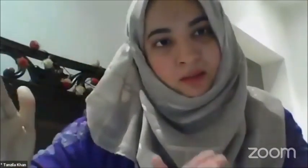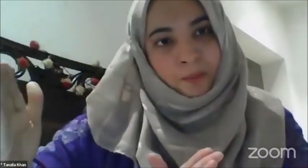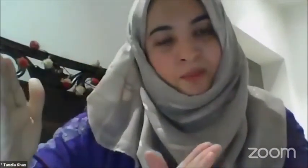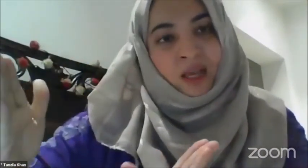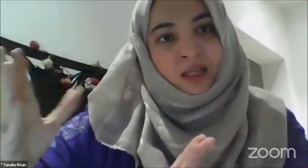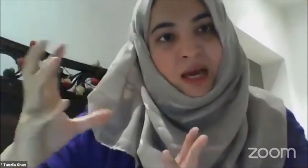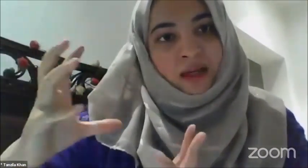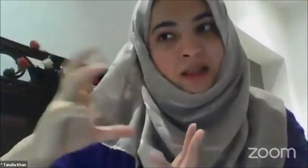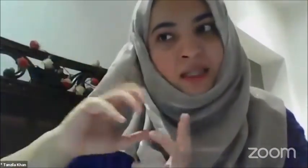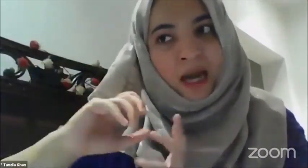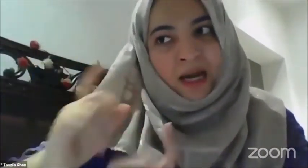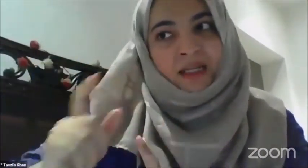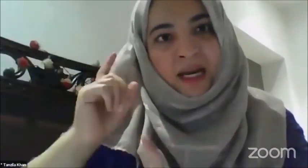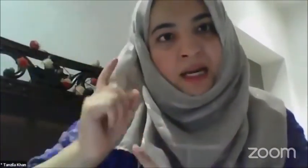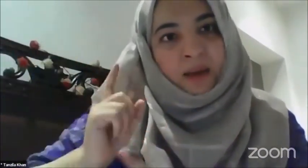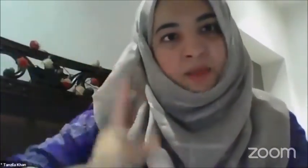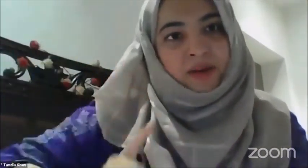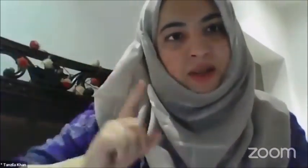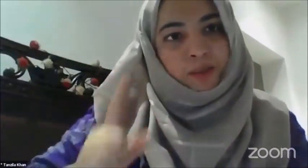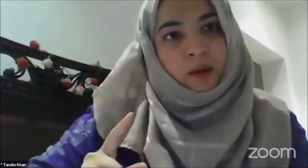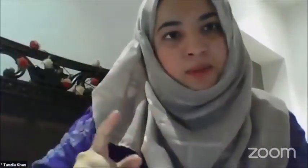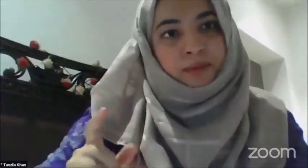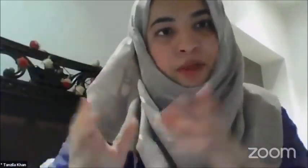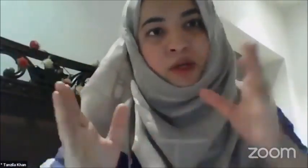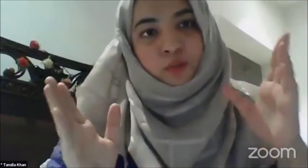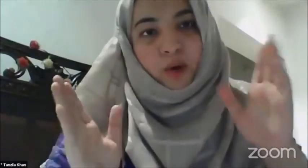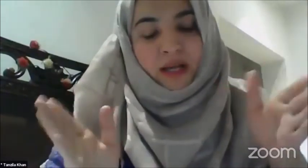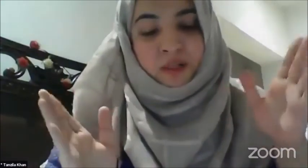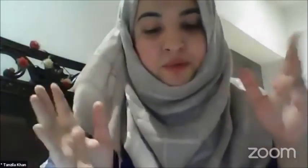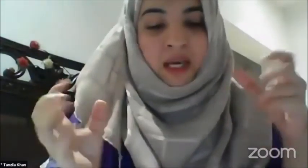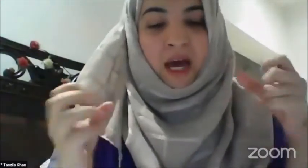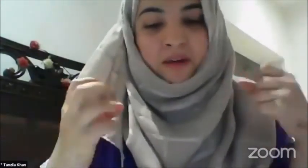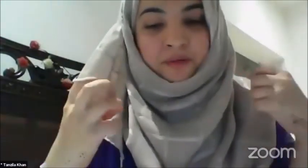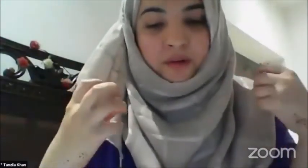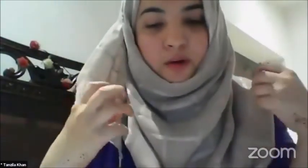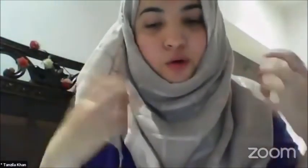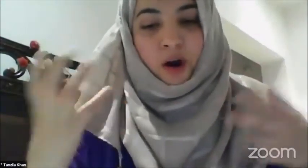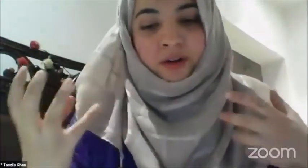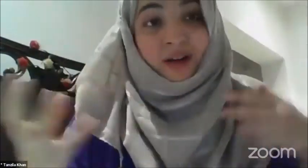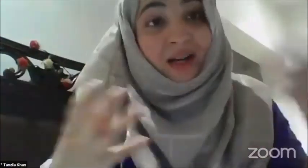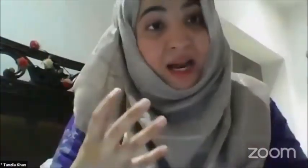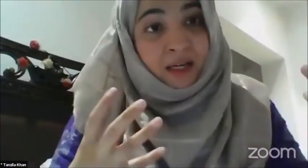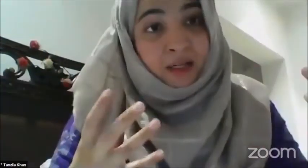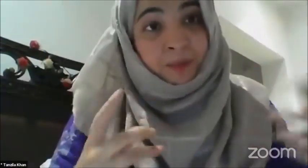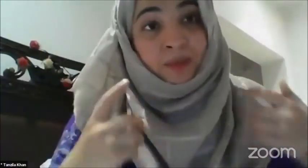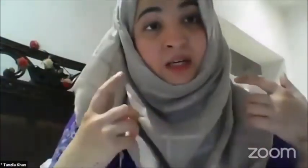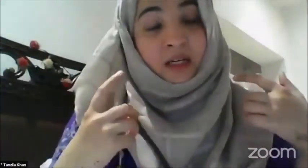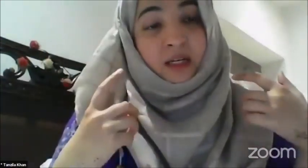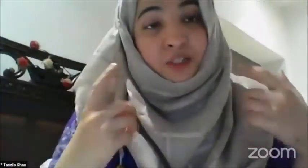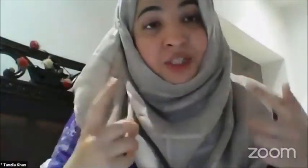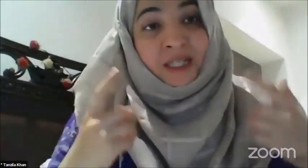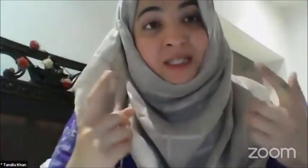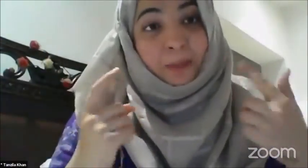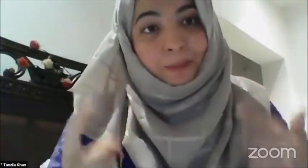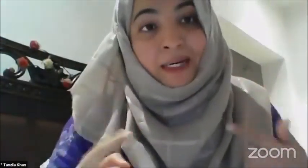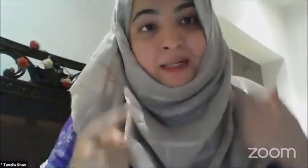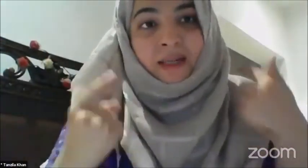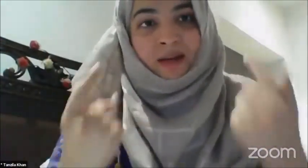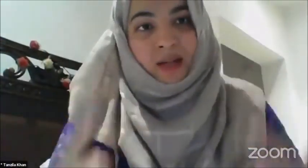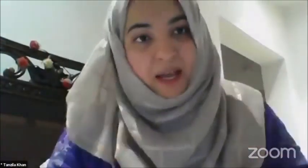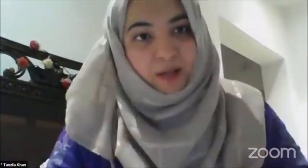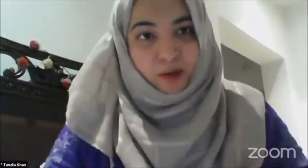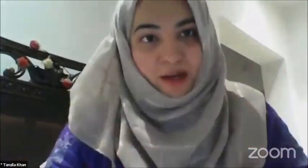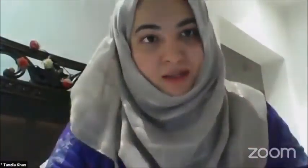1 month. And that kind of amplified the problem because once we have got a client, she is